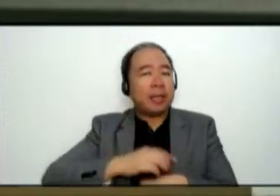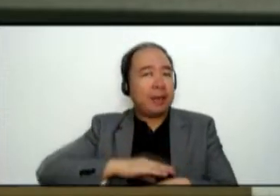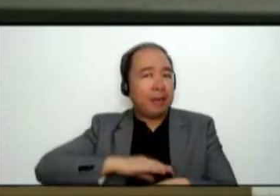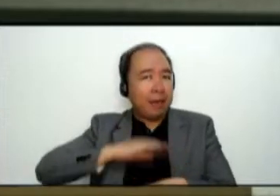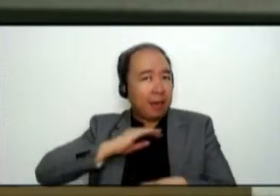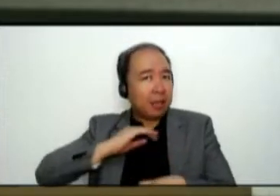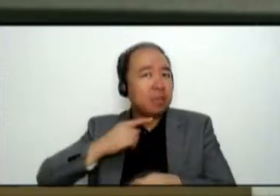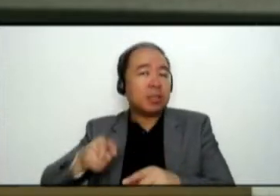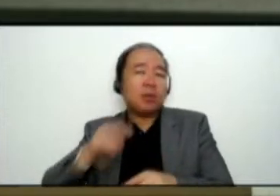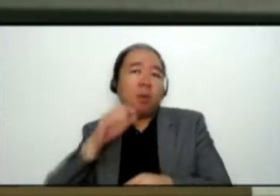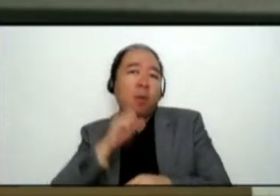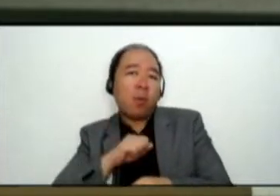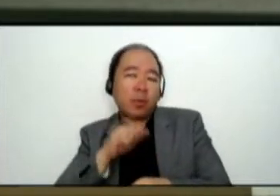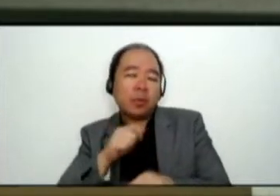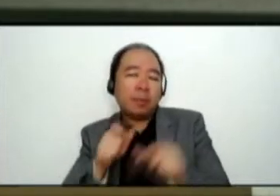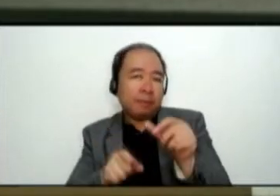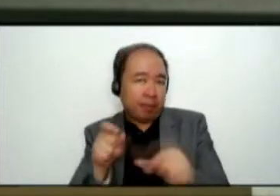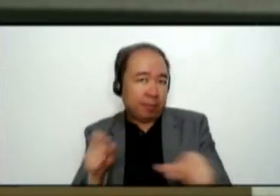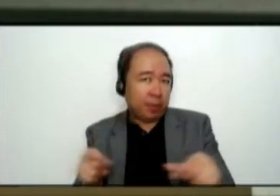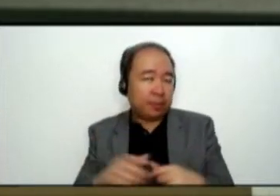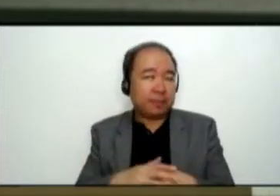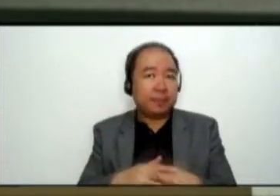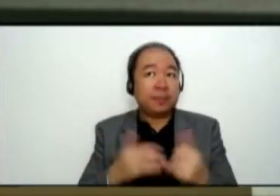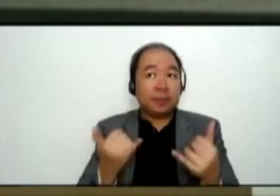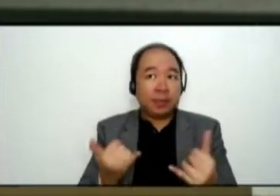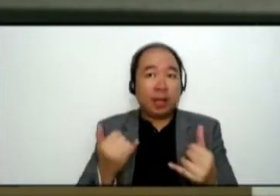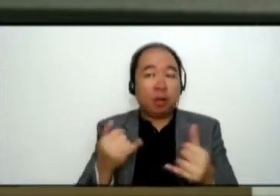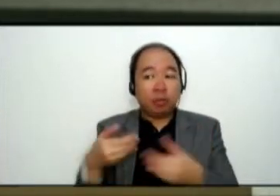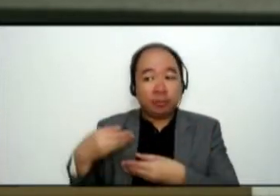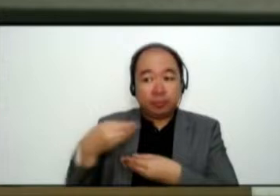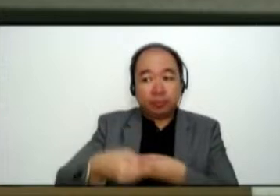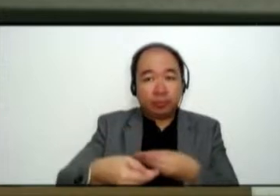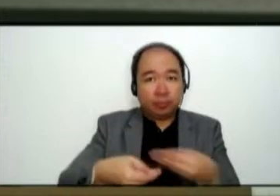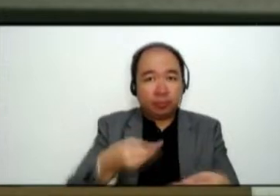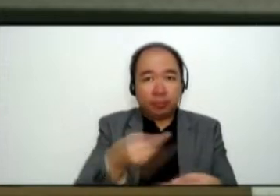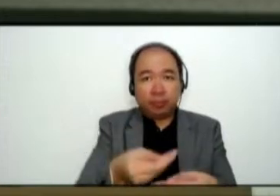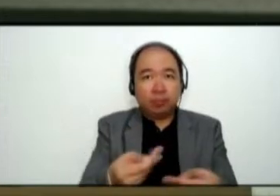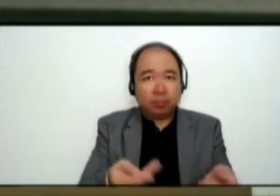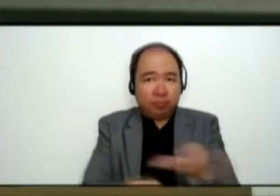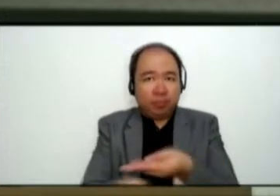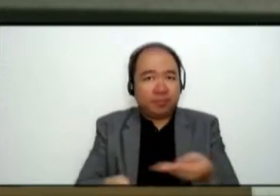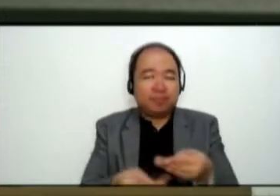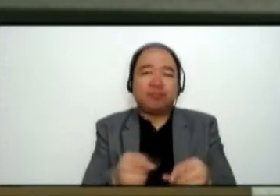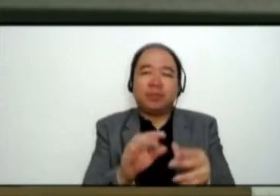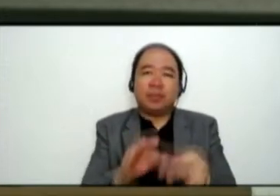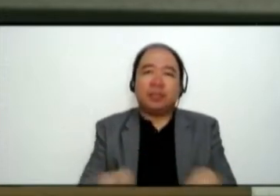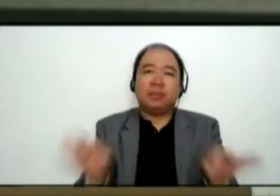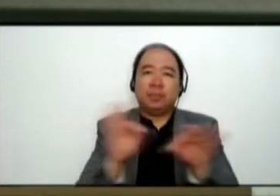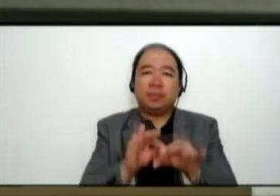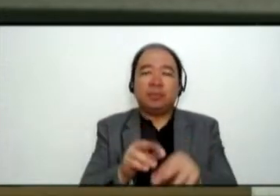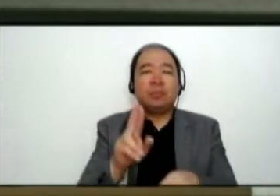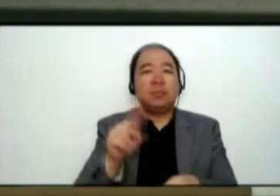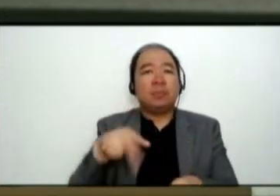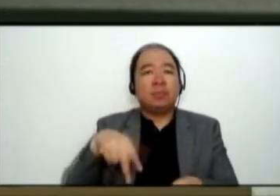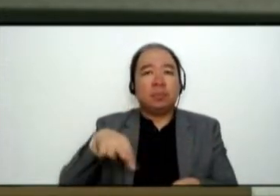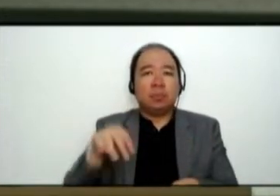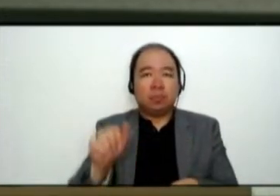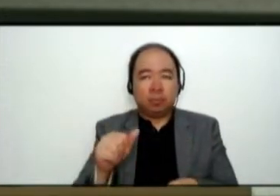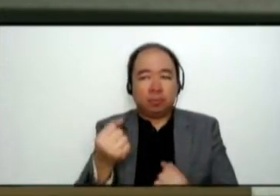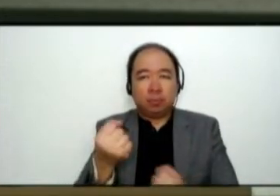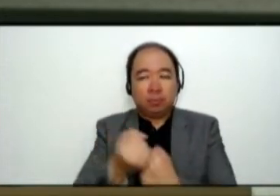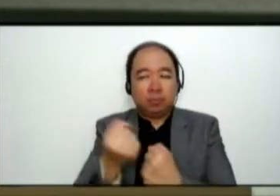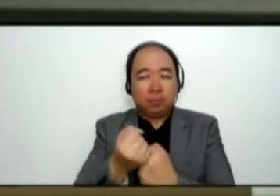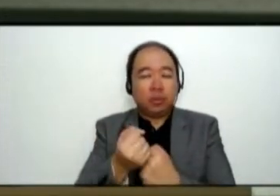Fostering intergenerational solidarity is essential. UNFPA supports countries in using